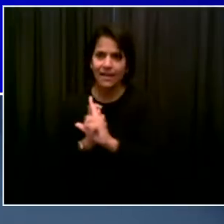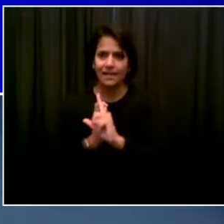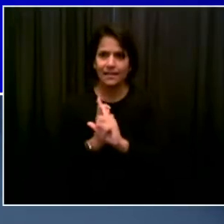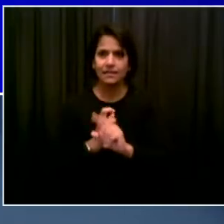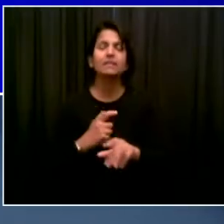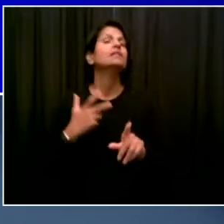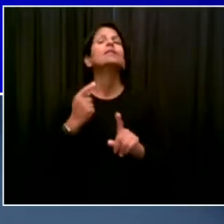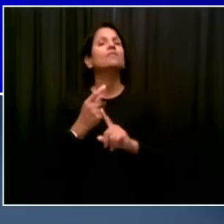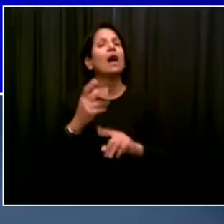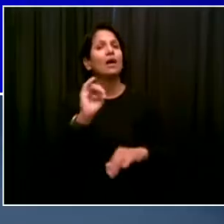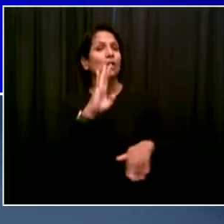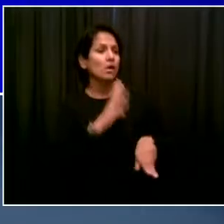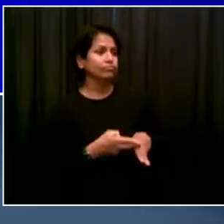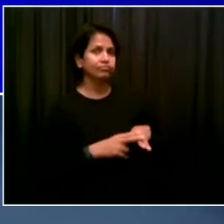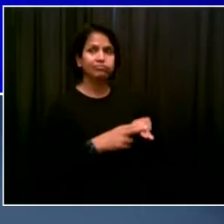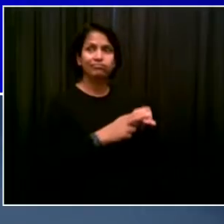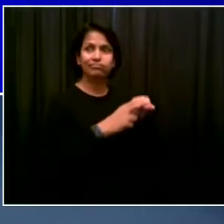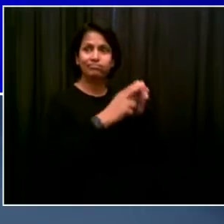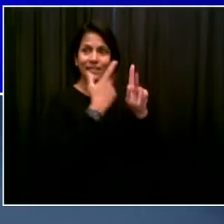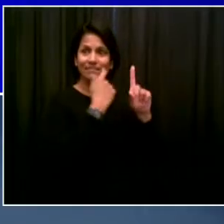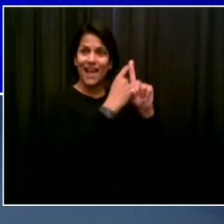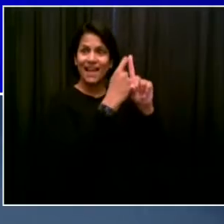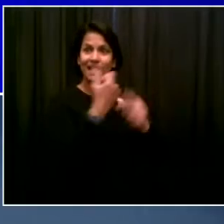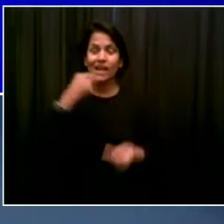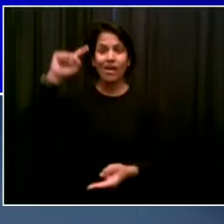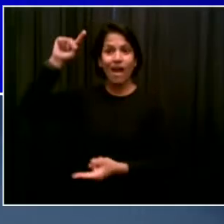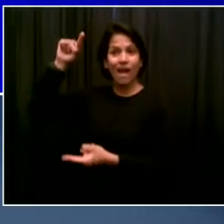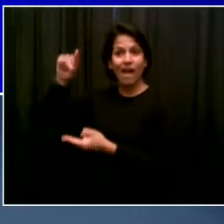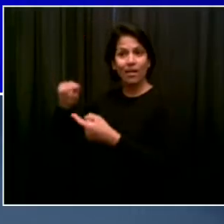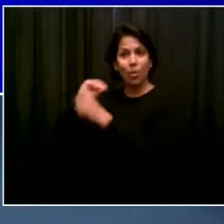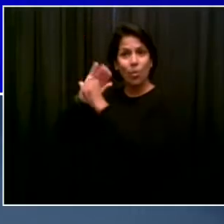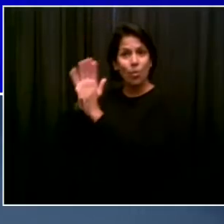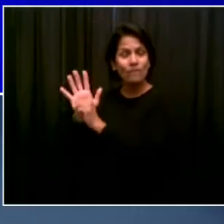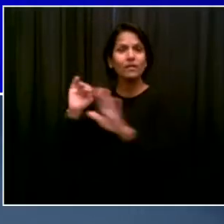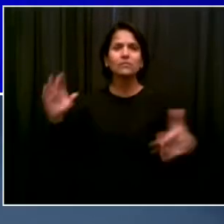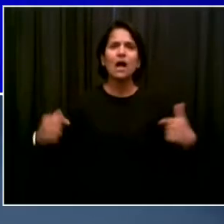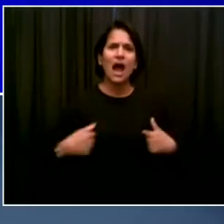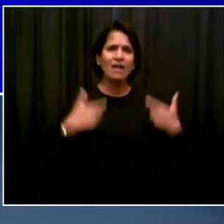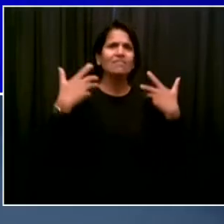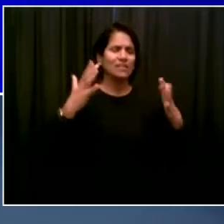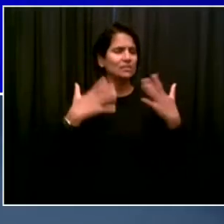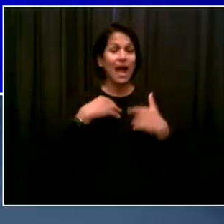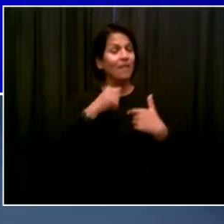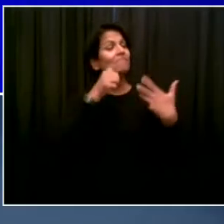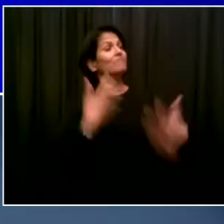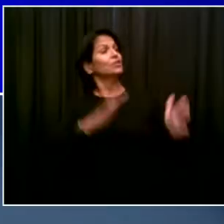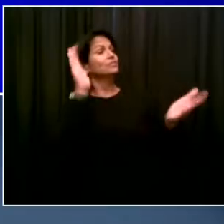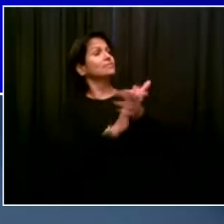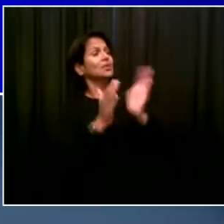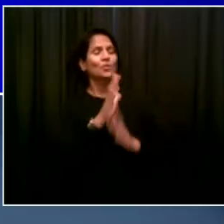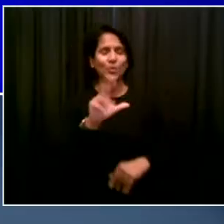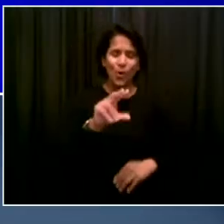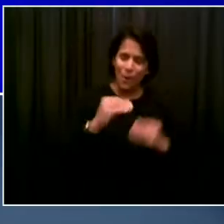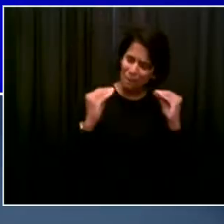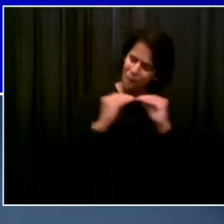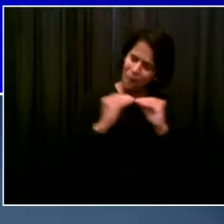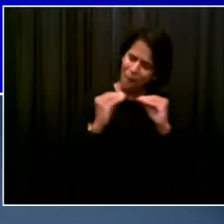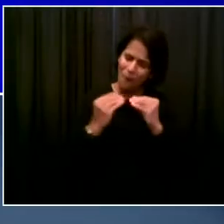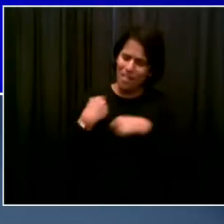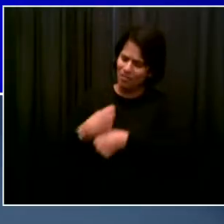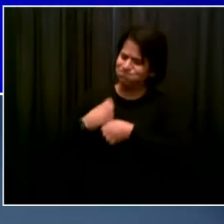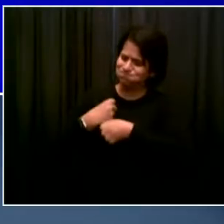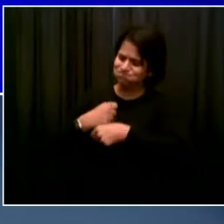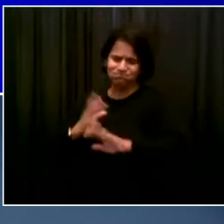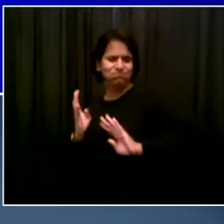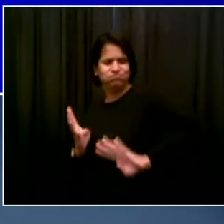We've seen success as we climb the ladder. We saw more and more success, so it's time to climb the ladder again. It's time for us